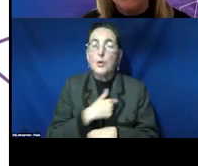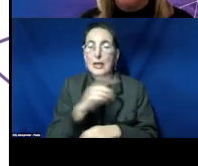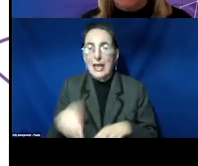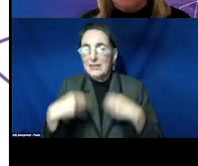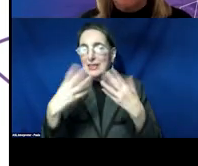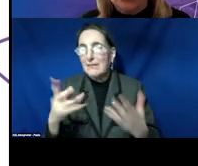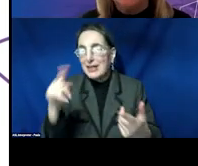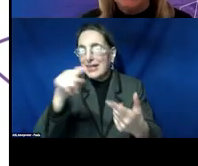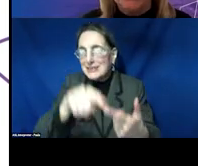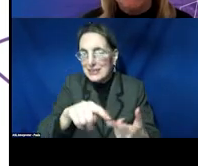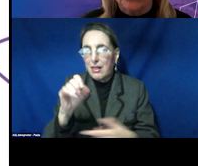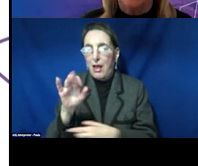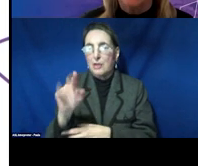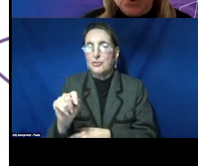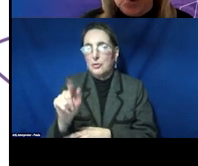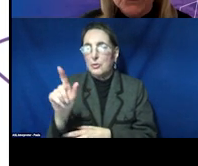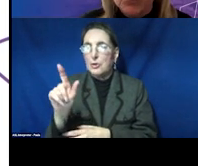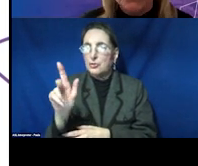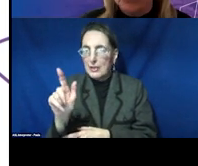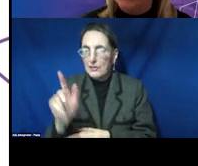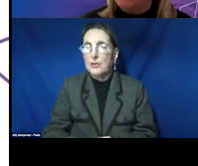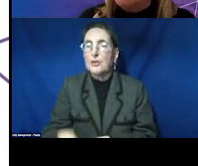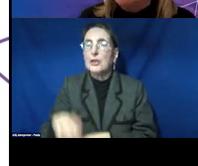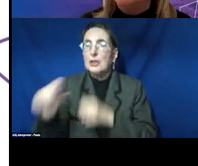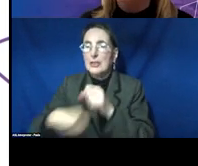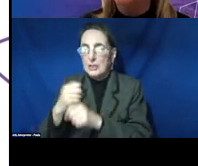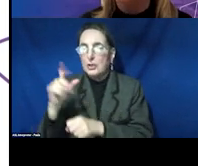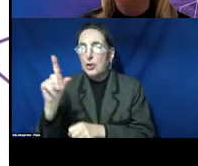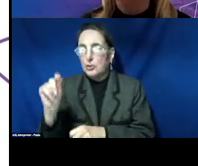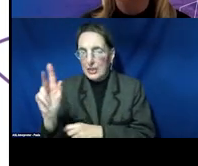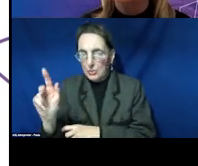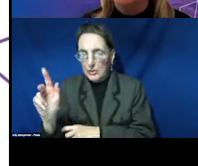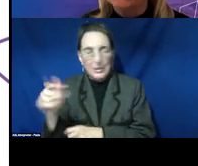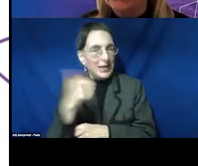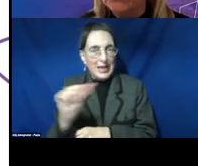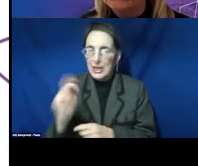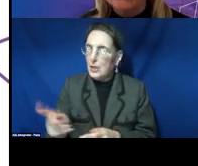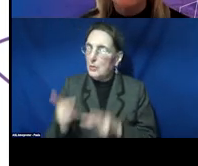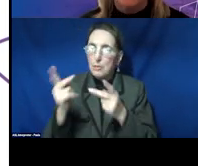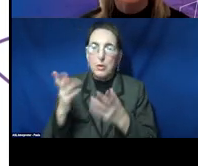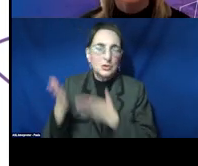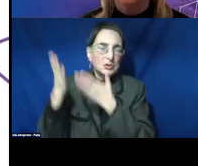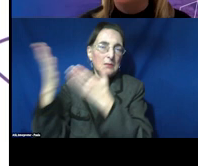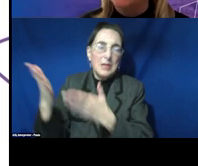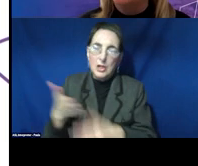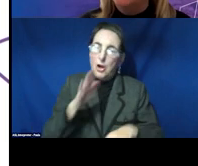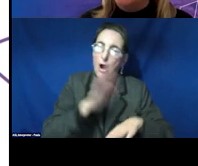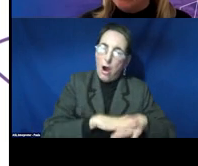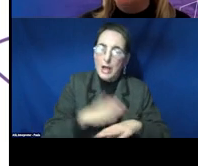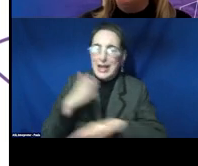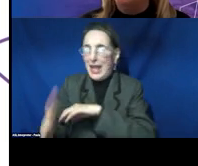until October 23rd, 2023, any proposals submitted on or after that date